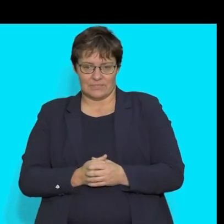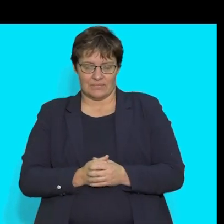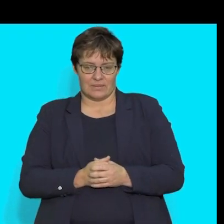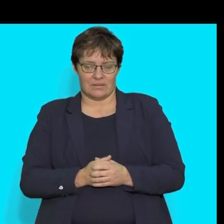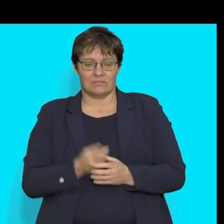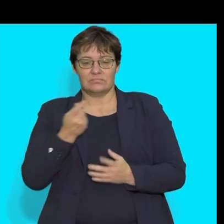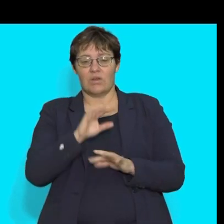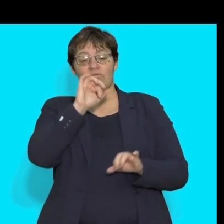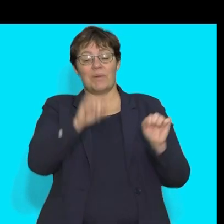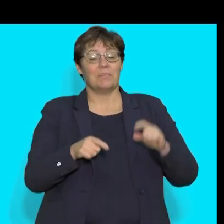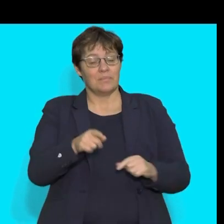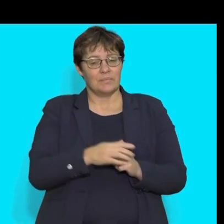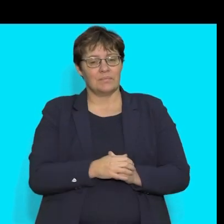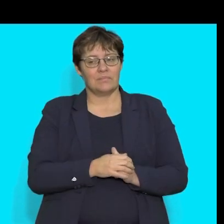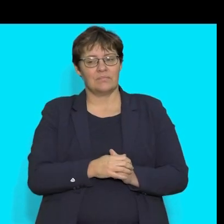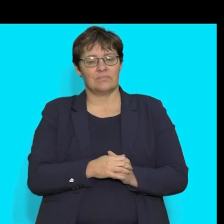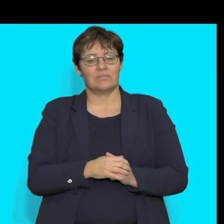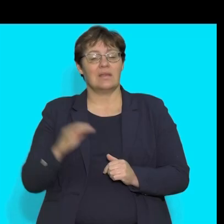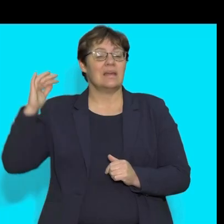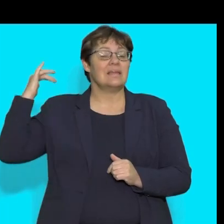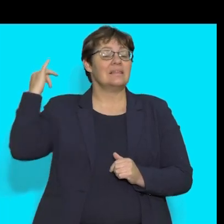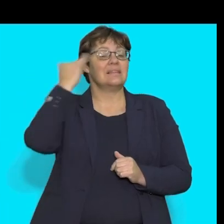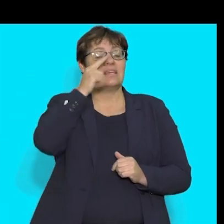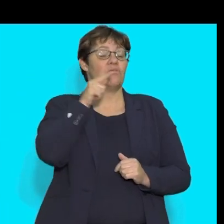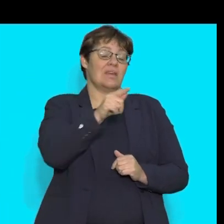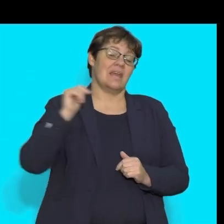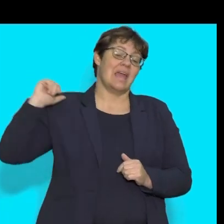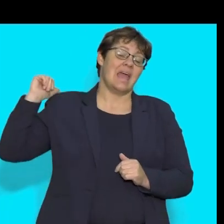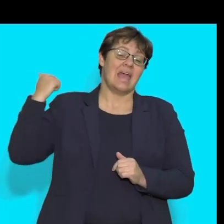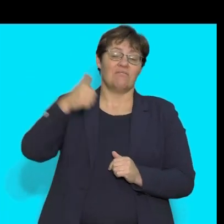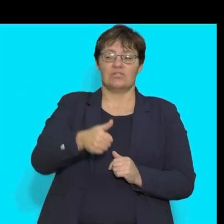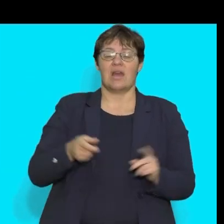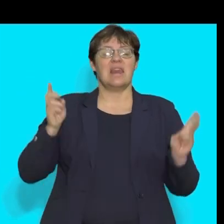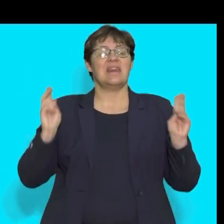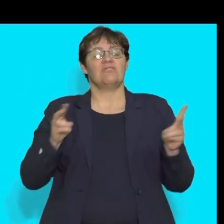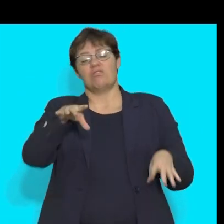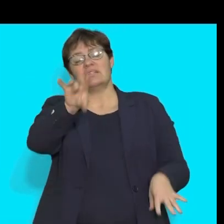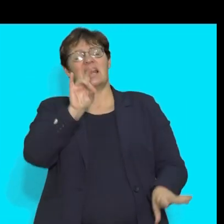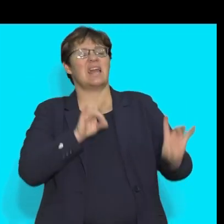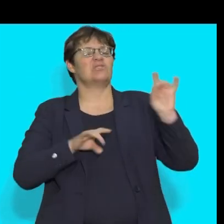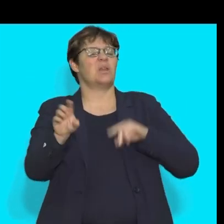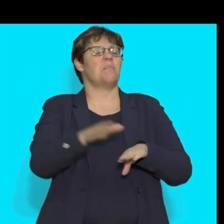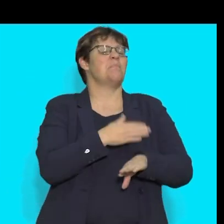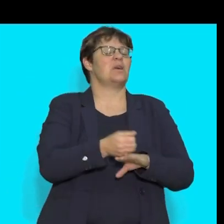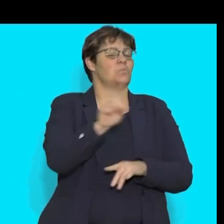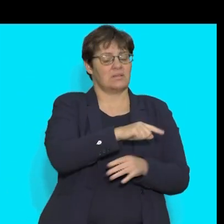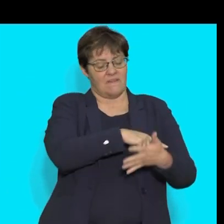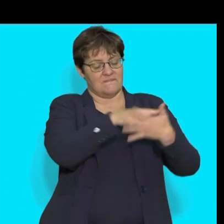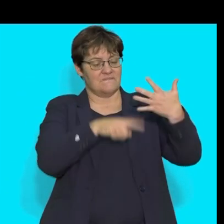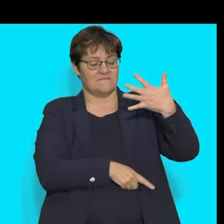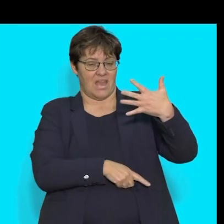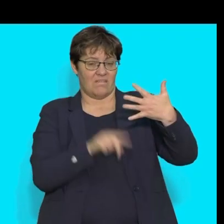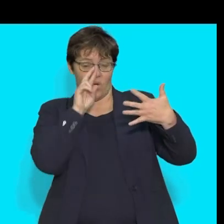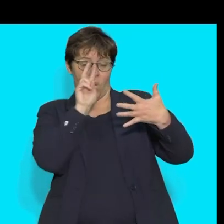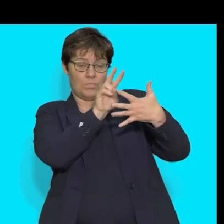Guys, as we wrap this part of the segment up, the theory of evolution by natural selection is based on